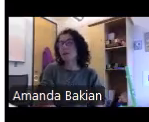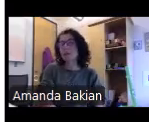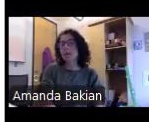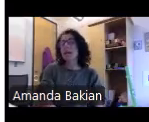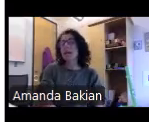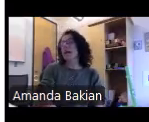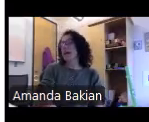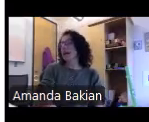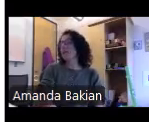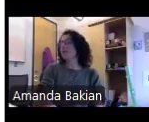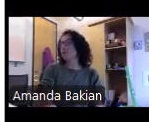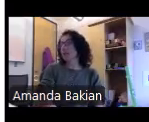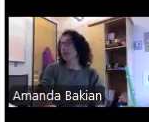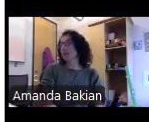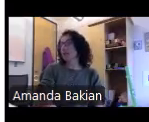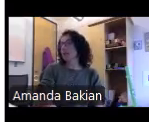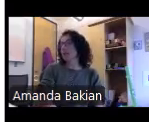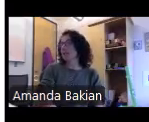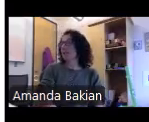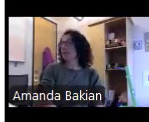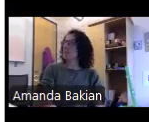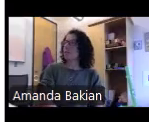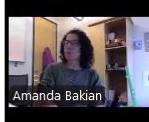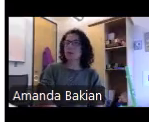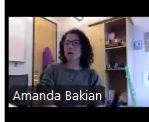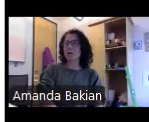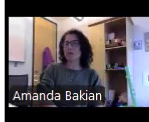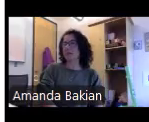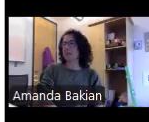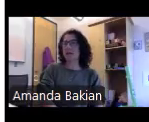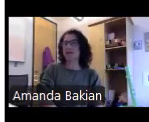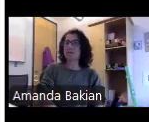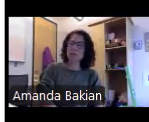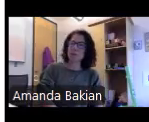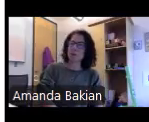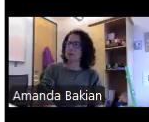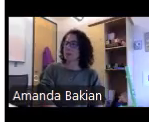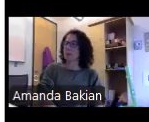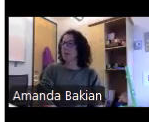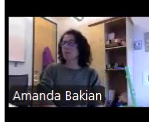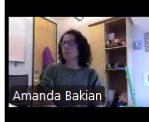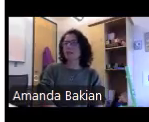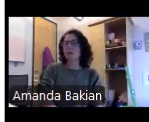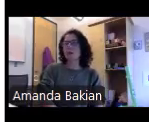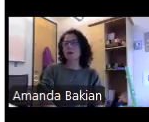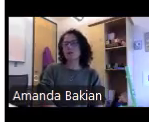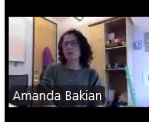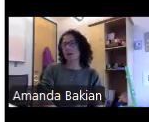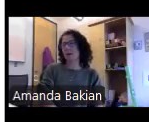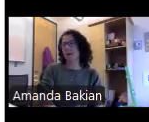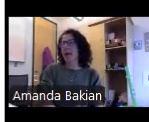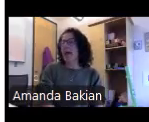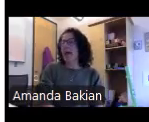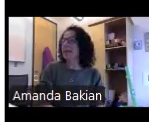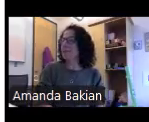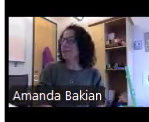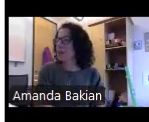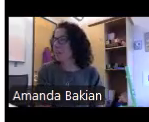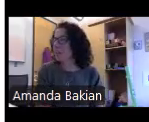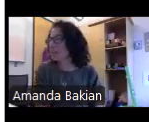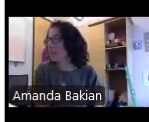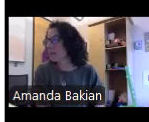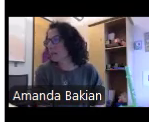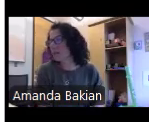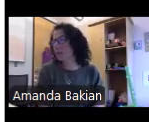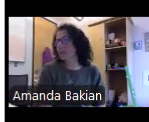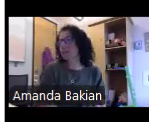in the network and for Utah specifically, because I think some of you are coming from outside of Utah as well. So we'll take a broad picture there. And then we'll